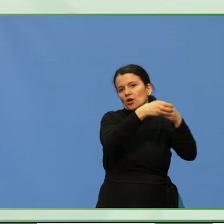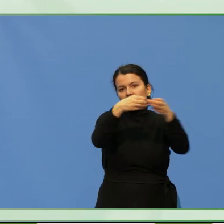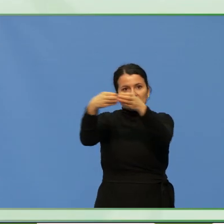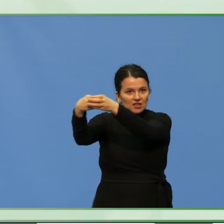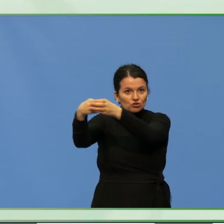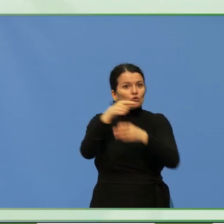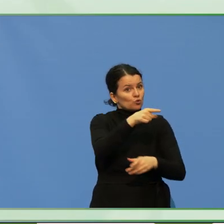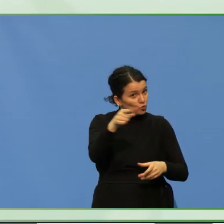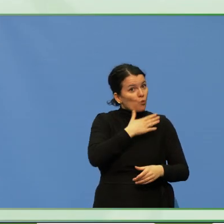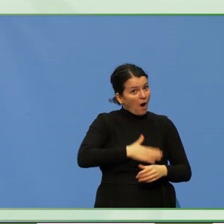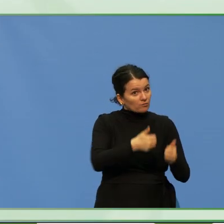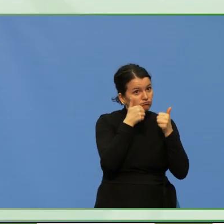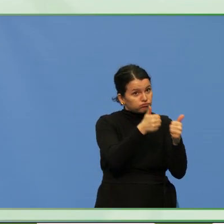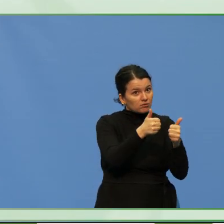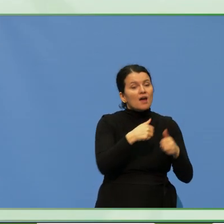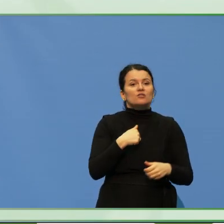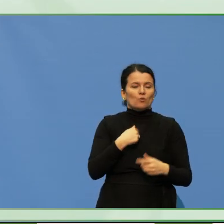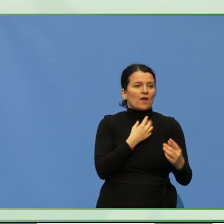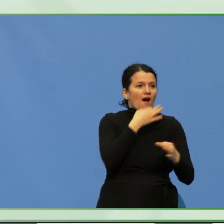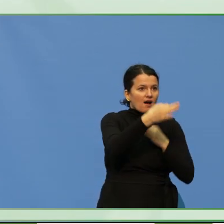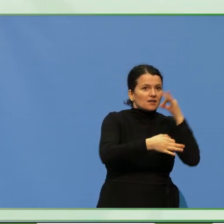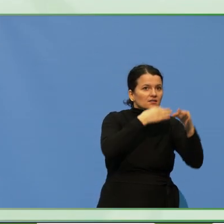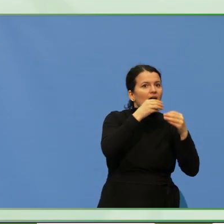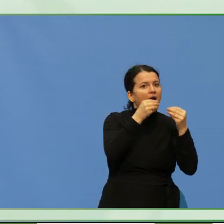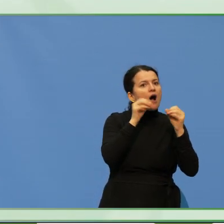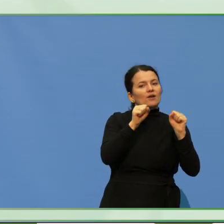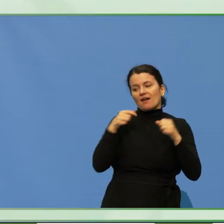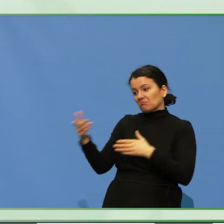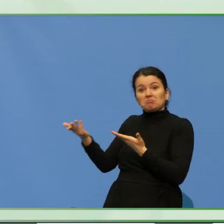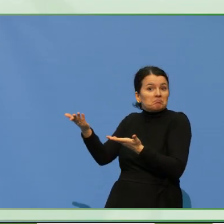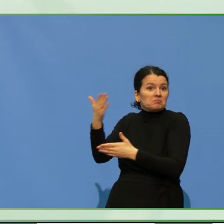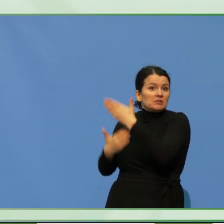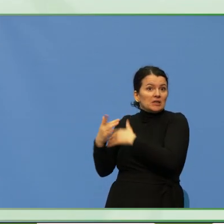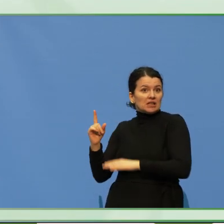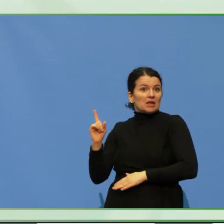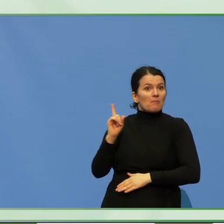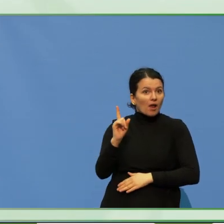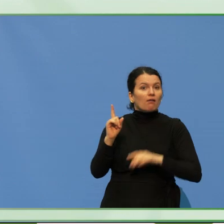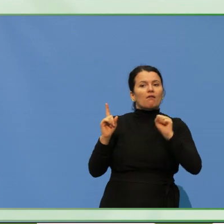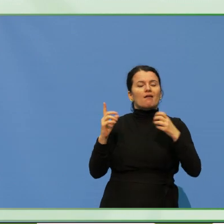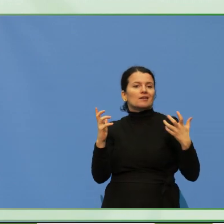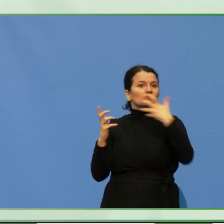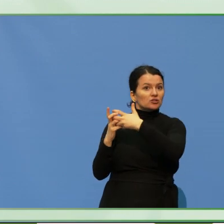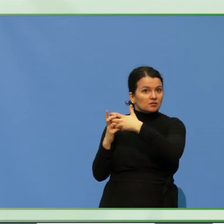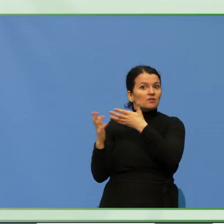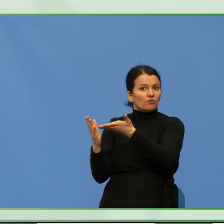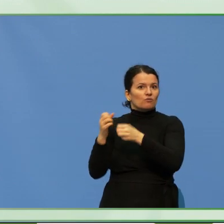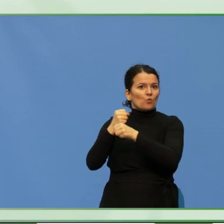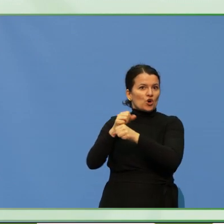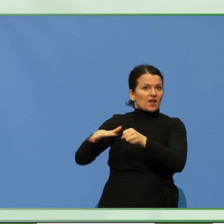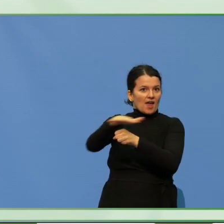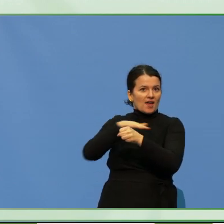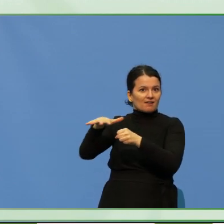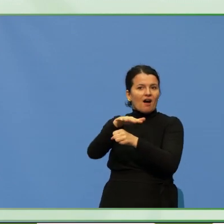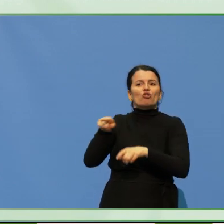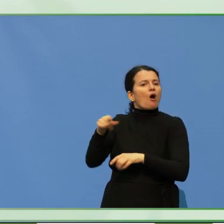that takes energy, time, money, whereas everybody else just gets to enter into the workforce without having to do that labor. But